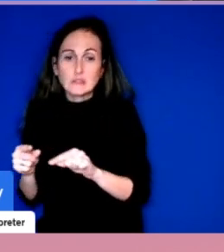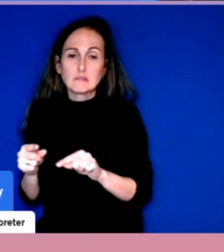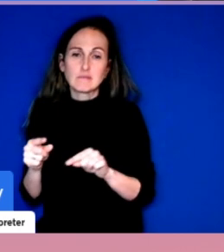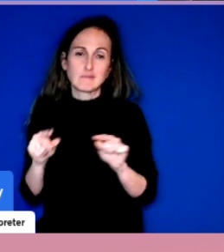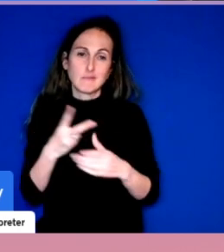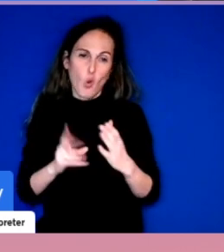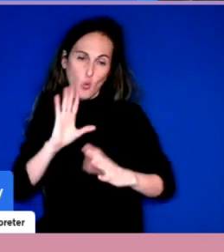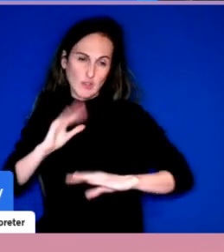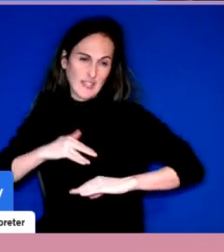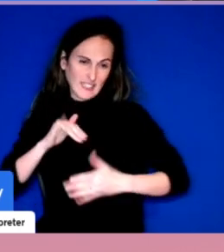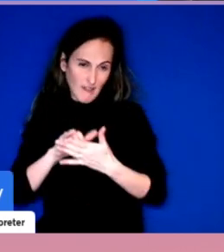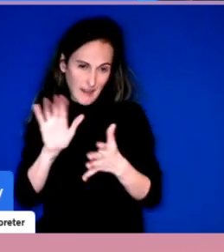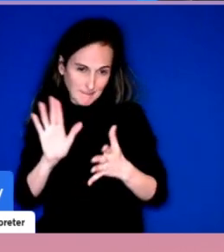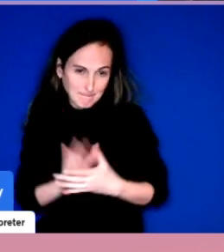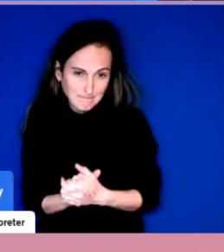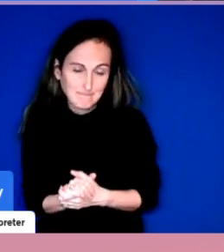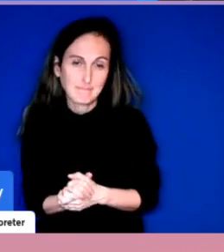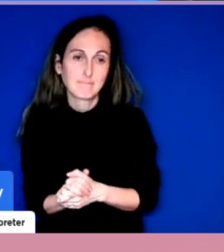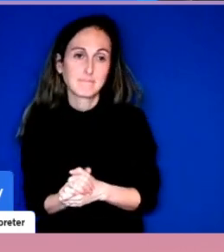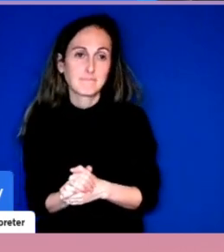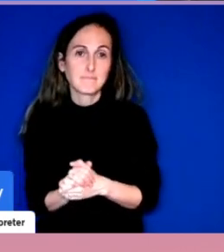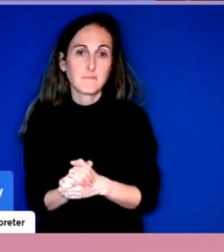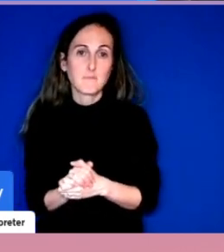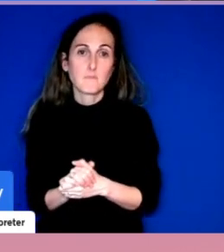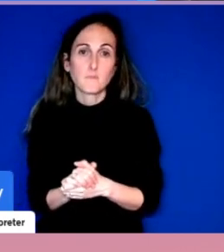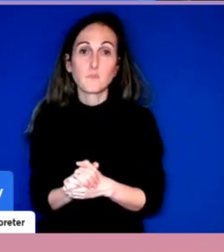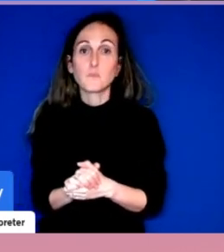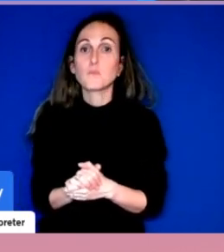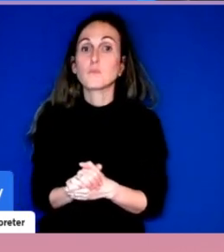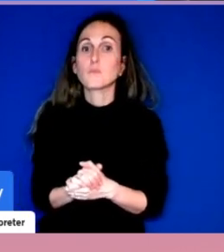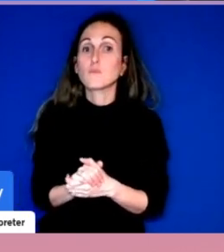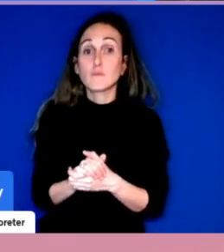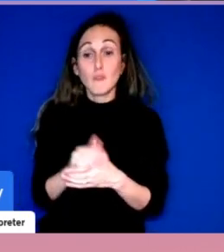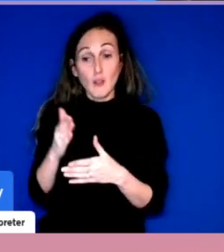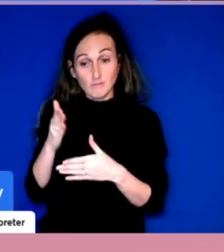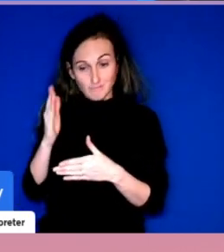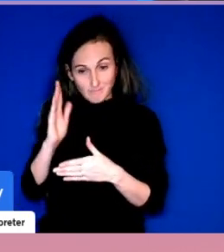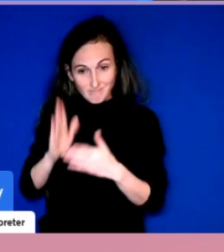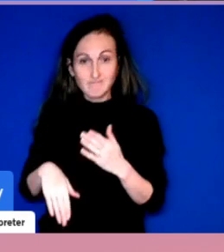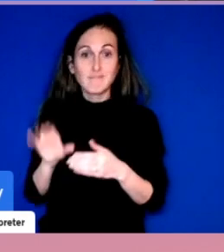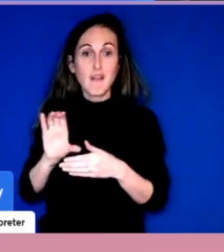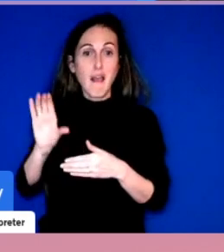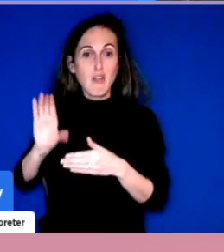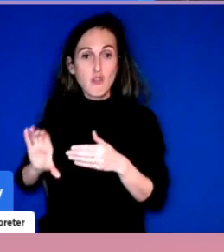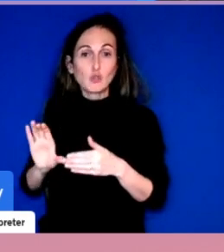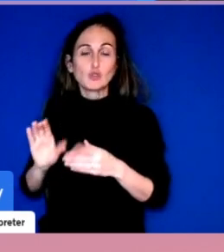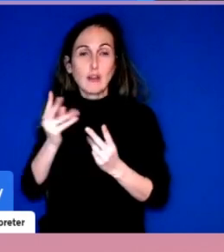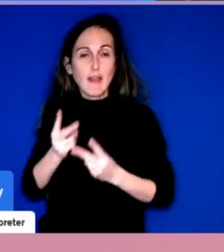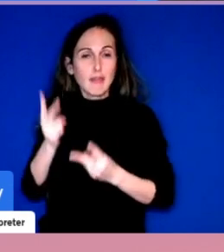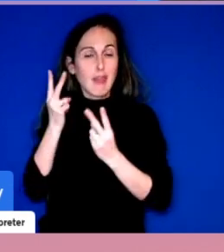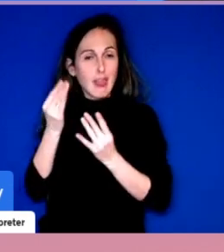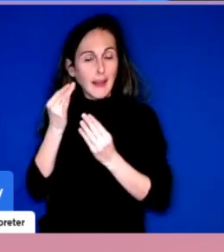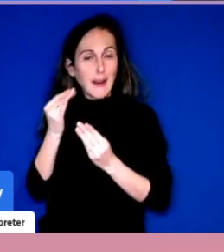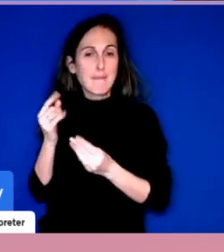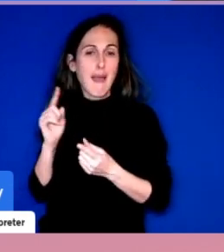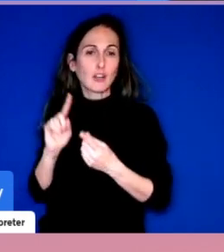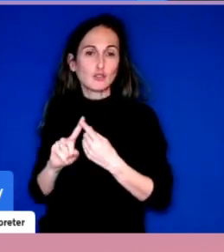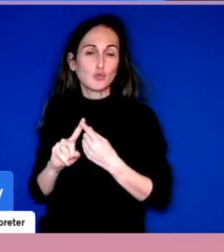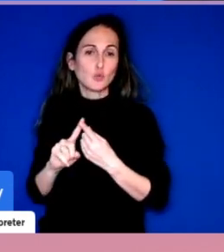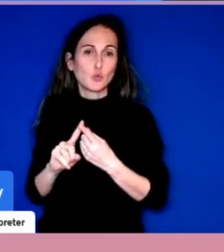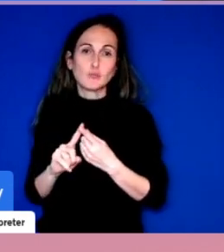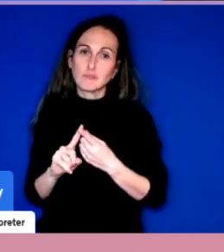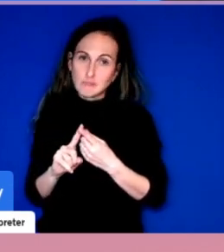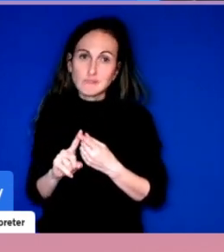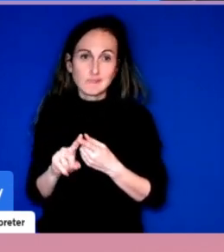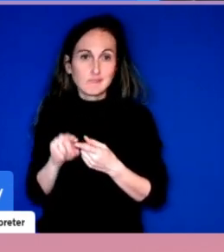So in conclusion, thinking back to a little big mining company